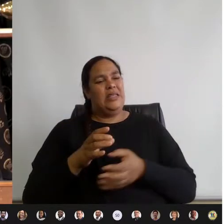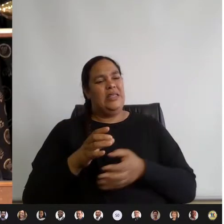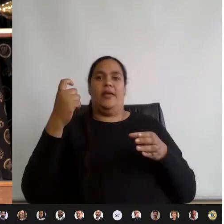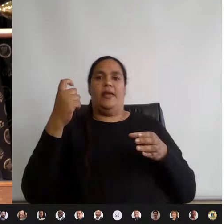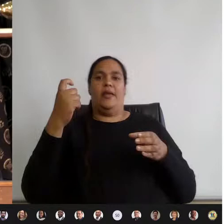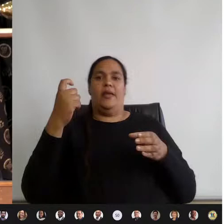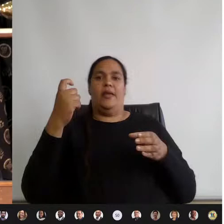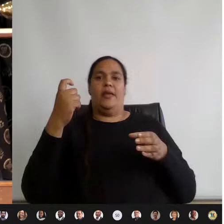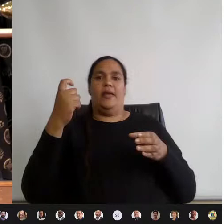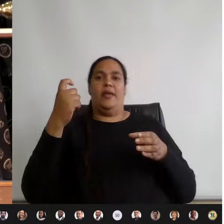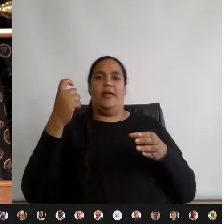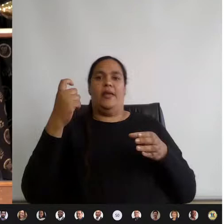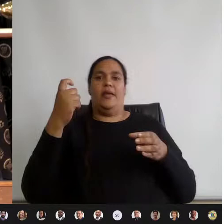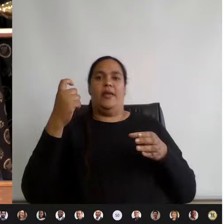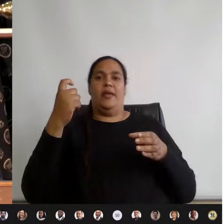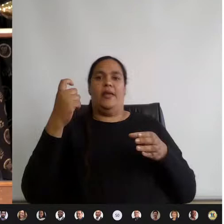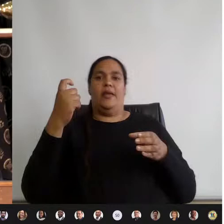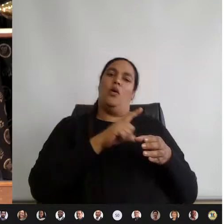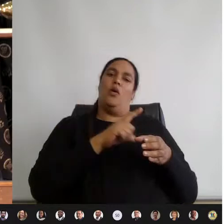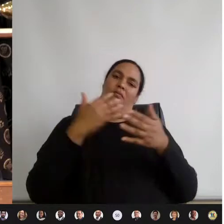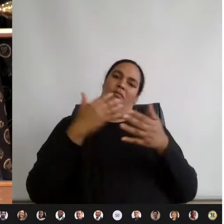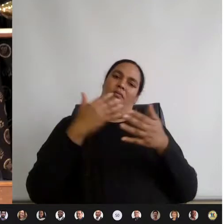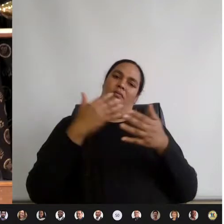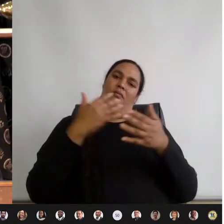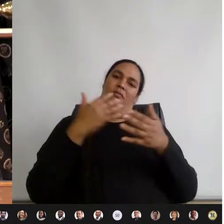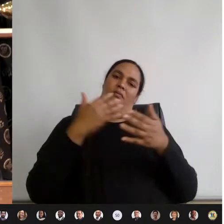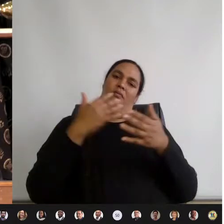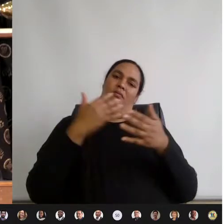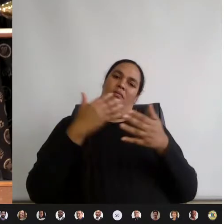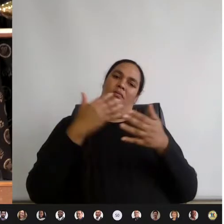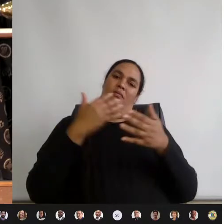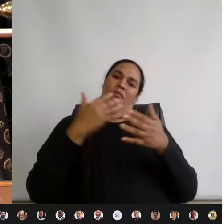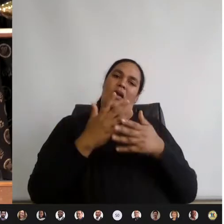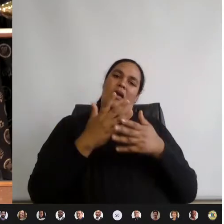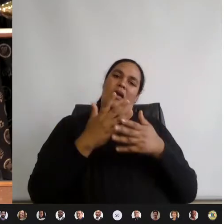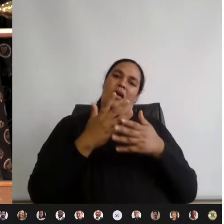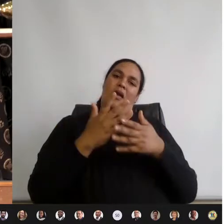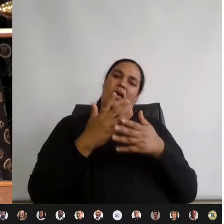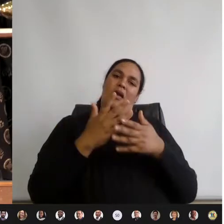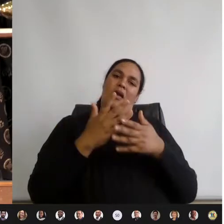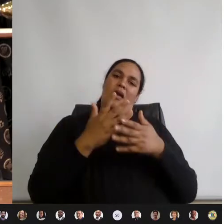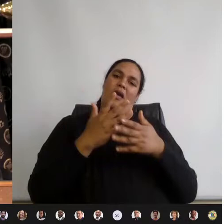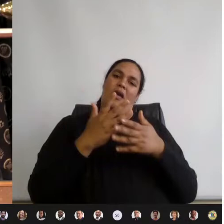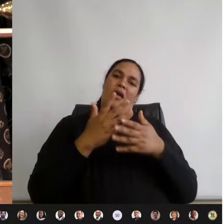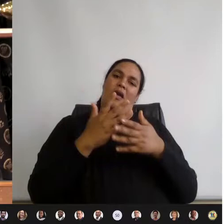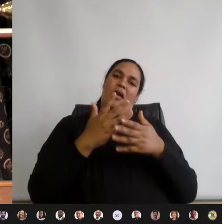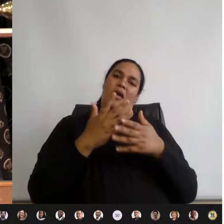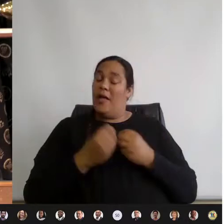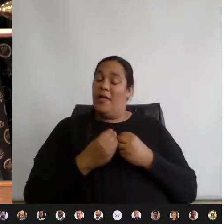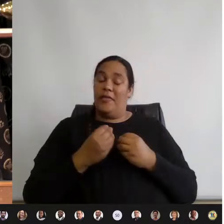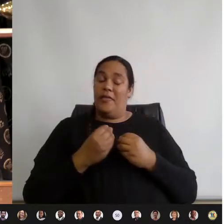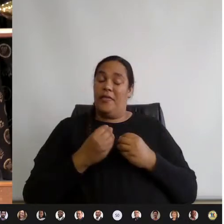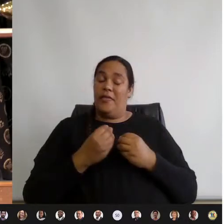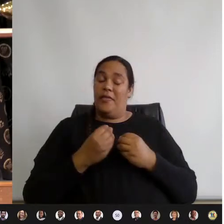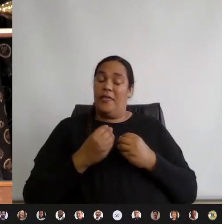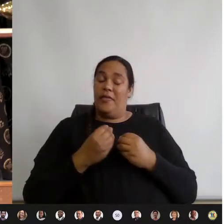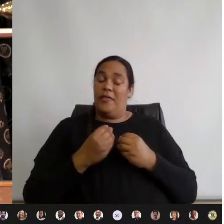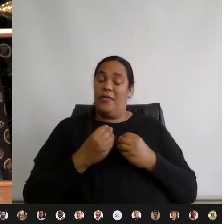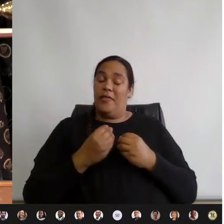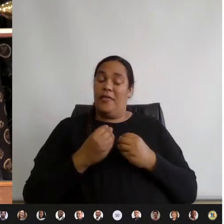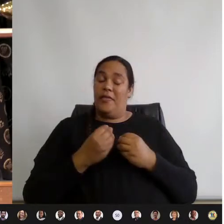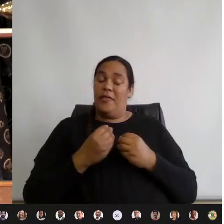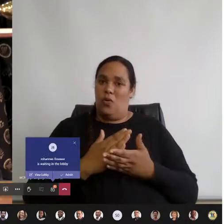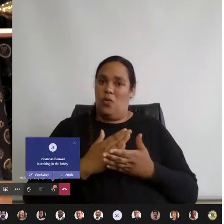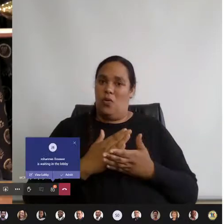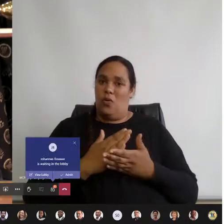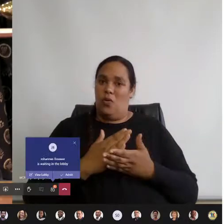their longevity, is based on keeping our citizens poor. Because there's one thing for certain, and is under ANC